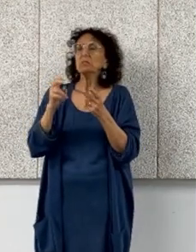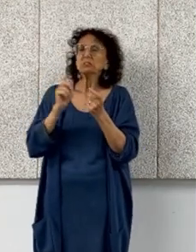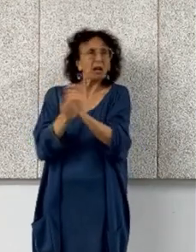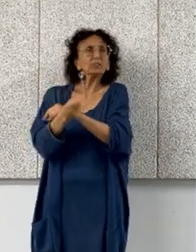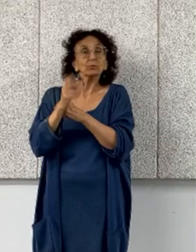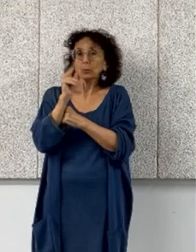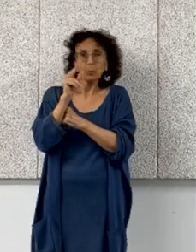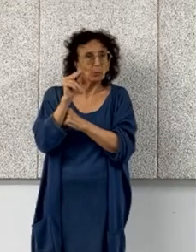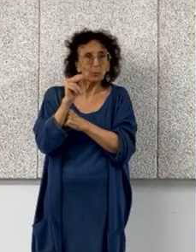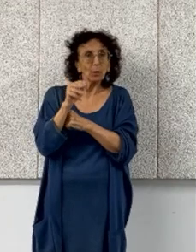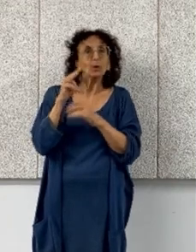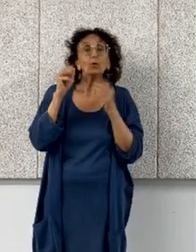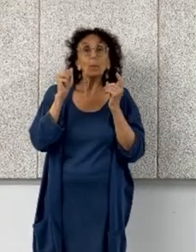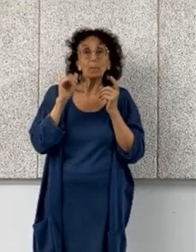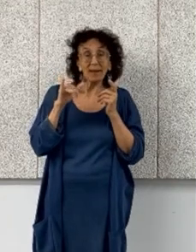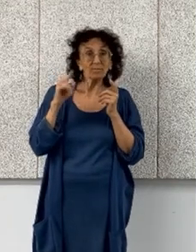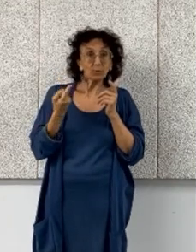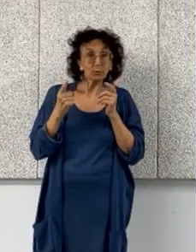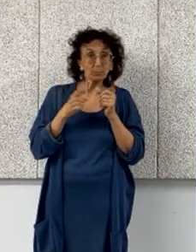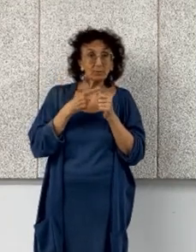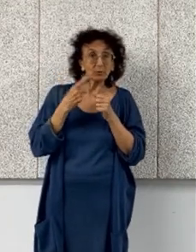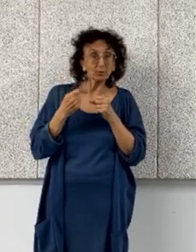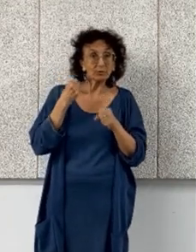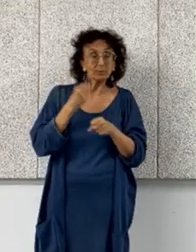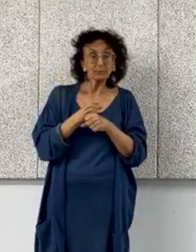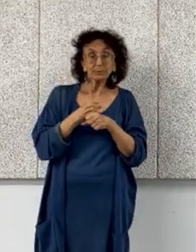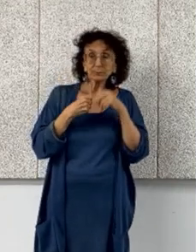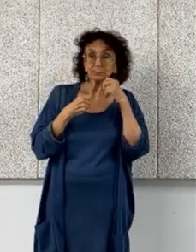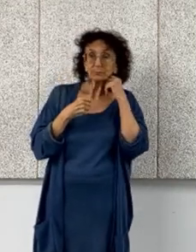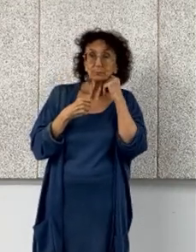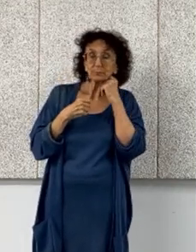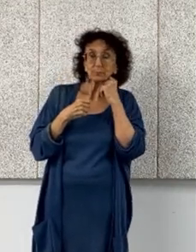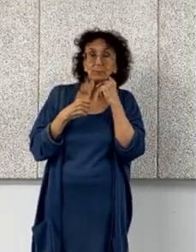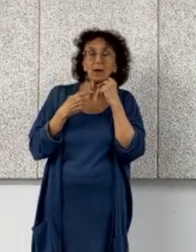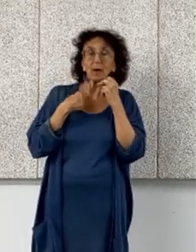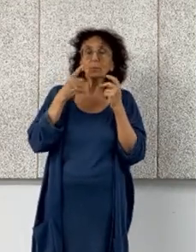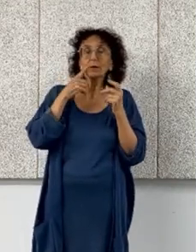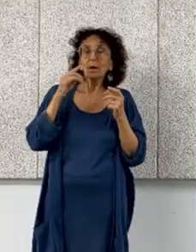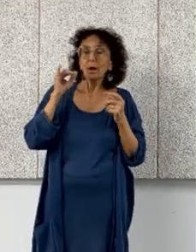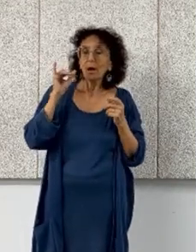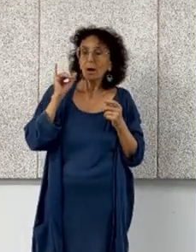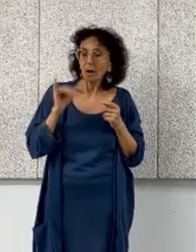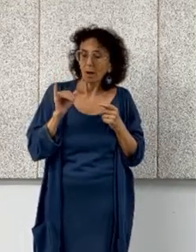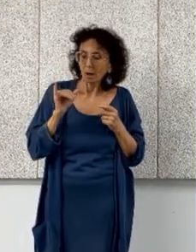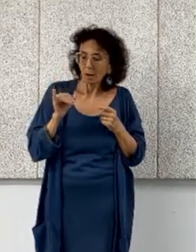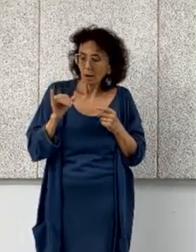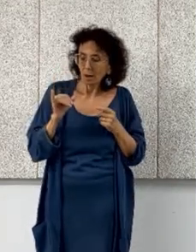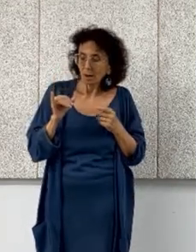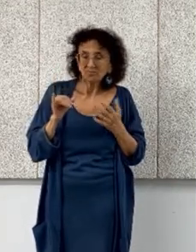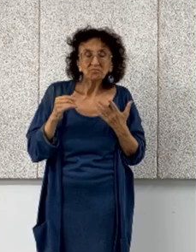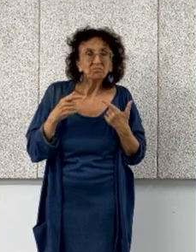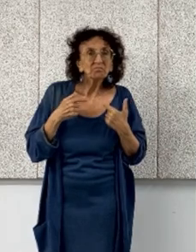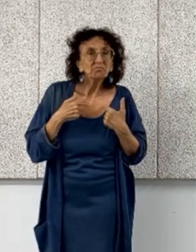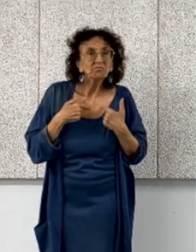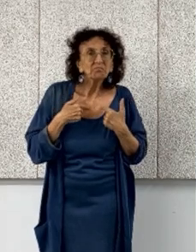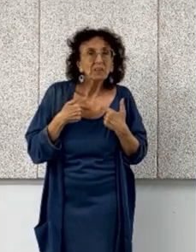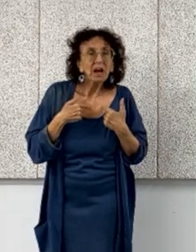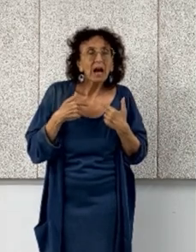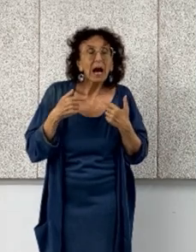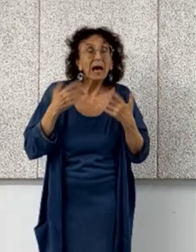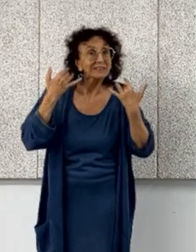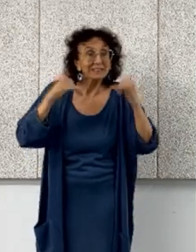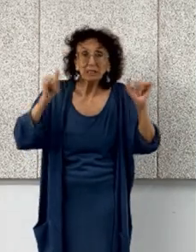on May 1st is that, or thereabouts, as I woke up and thought, aha, I don't know anything and I no longer